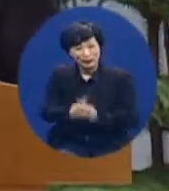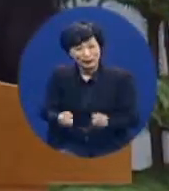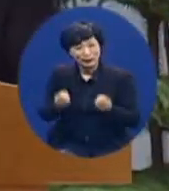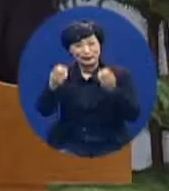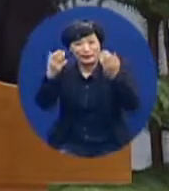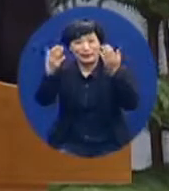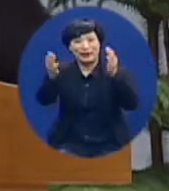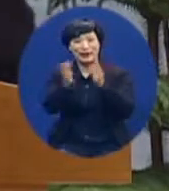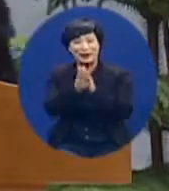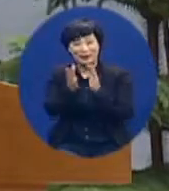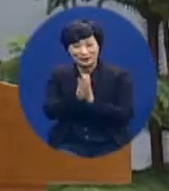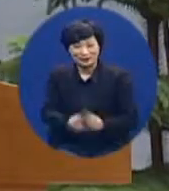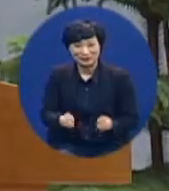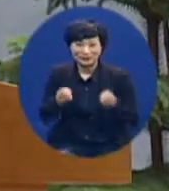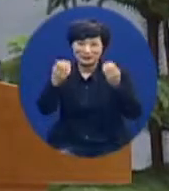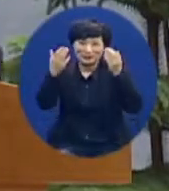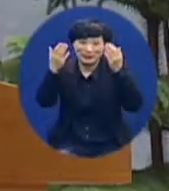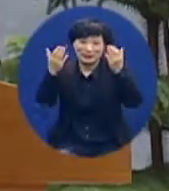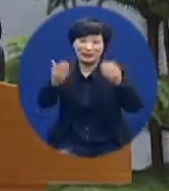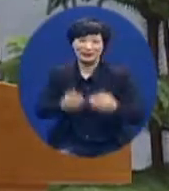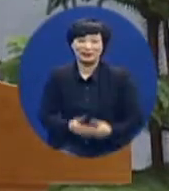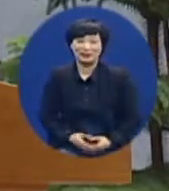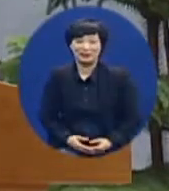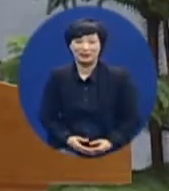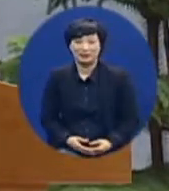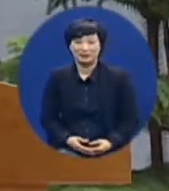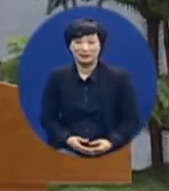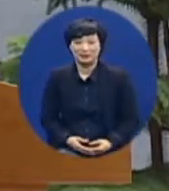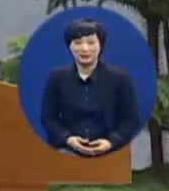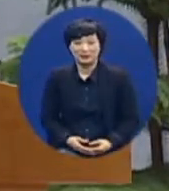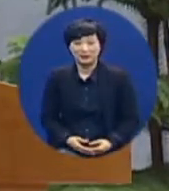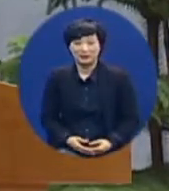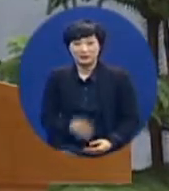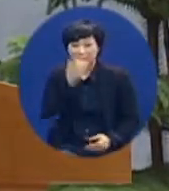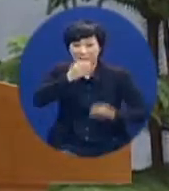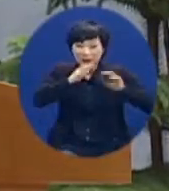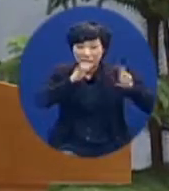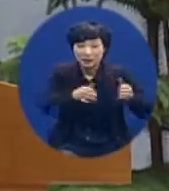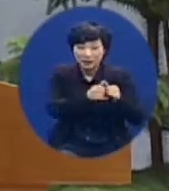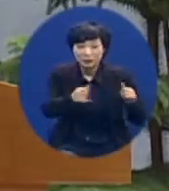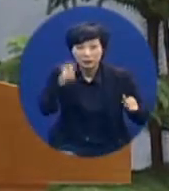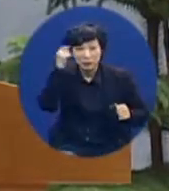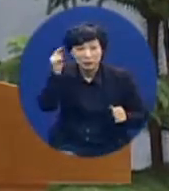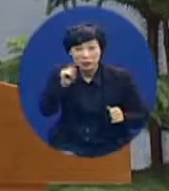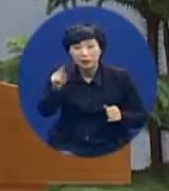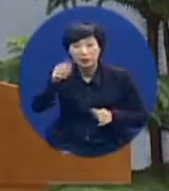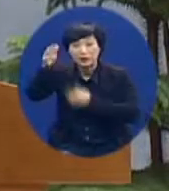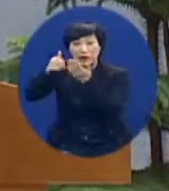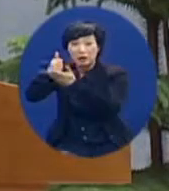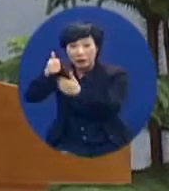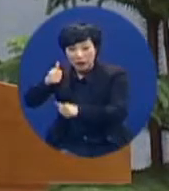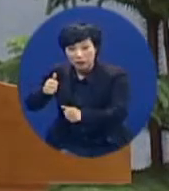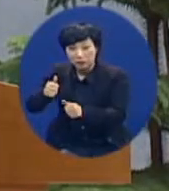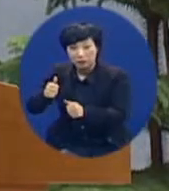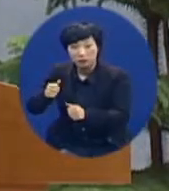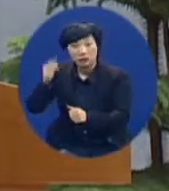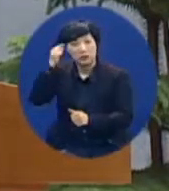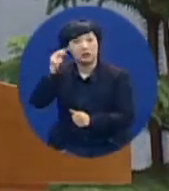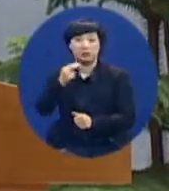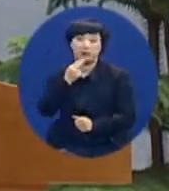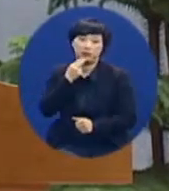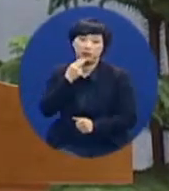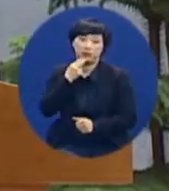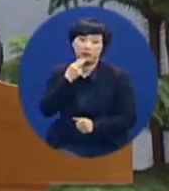Hallelujah. They didn't regard the son of God, Jesus, as the son of God, so